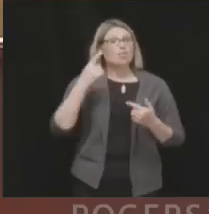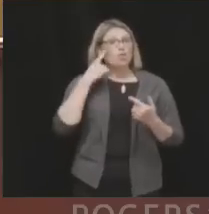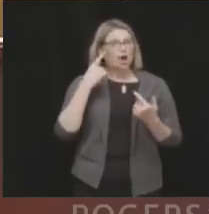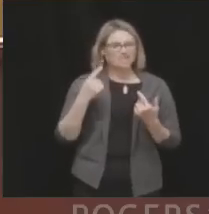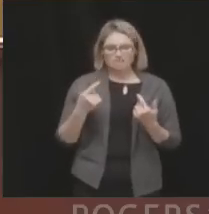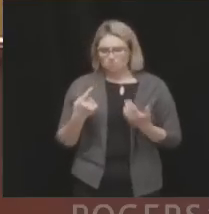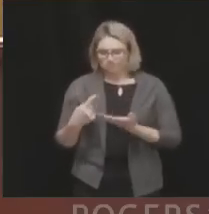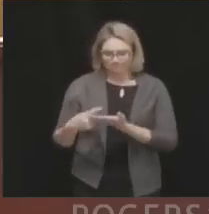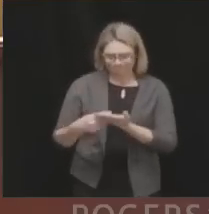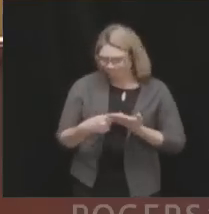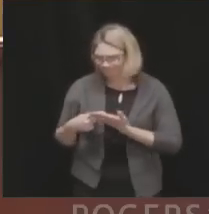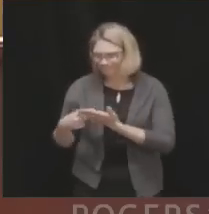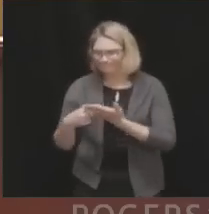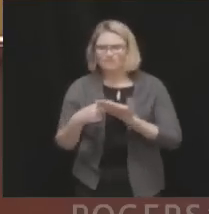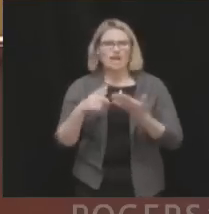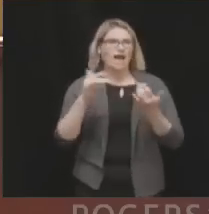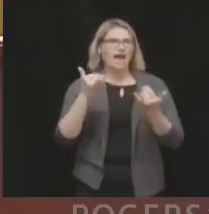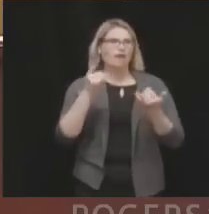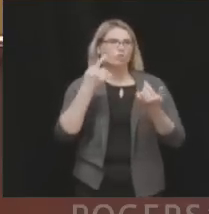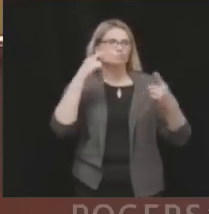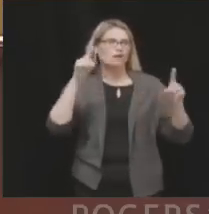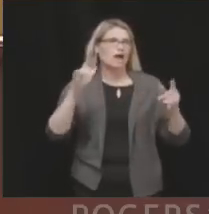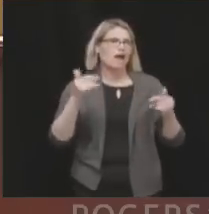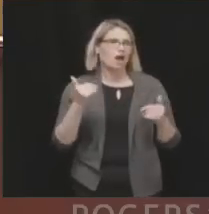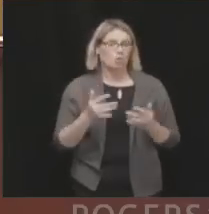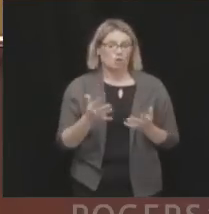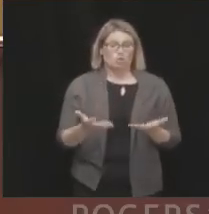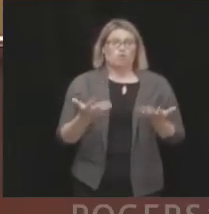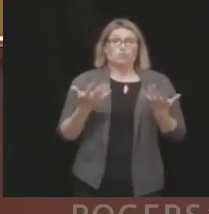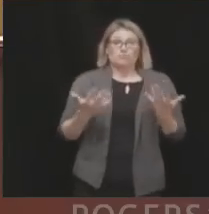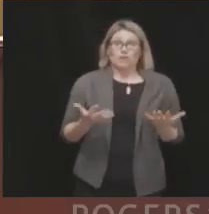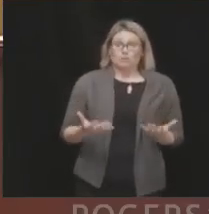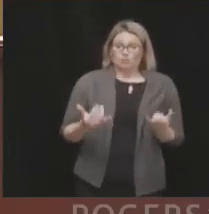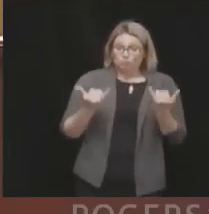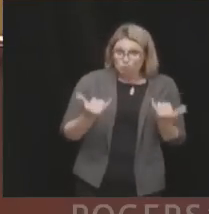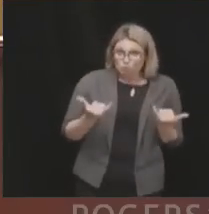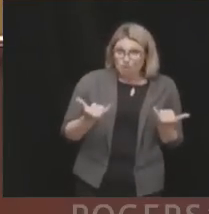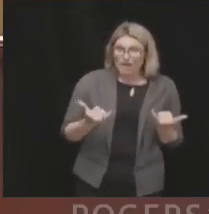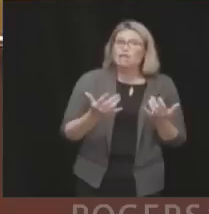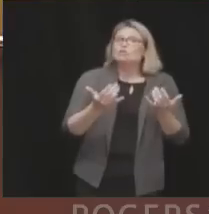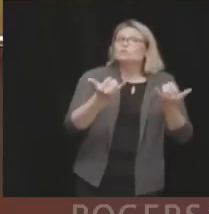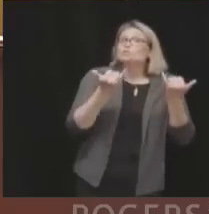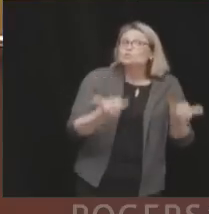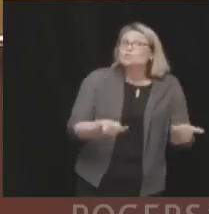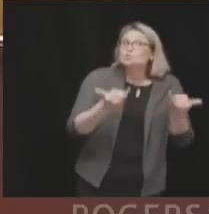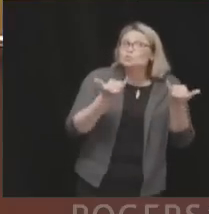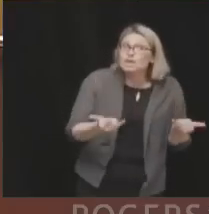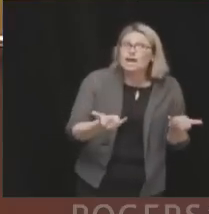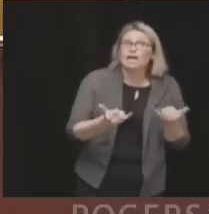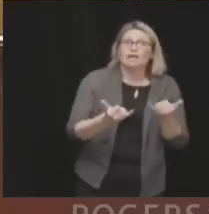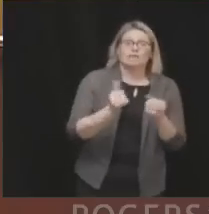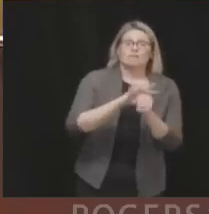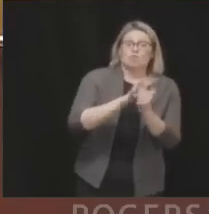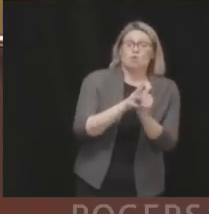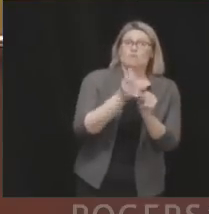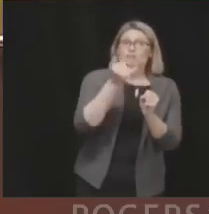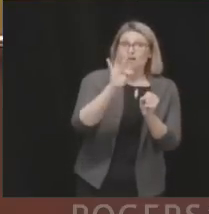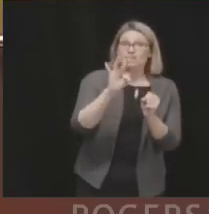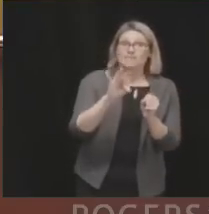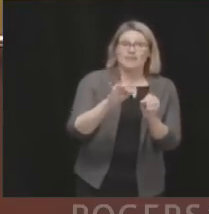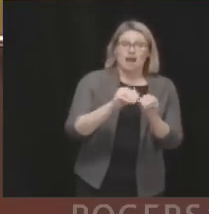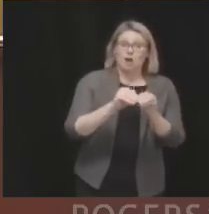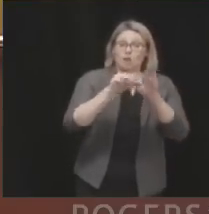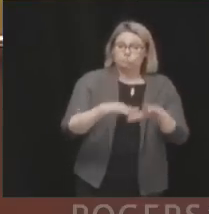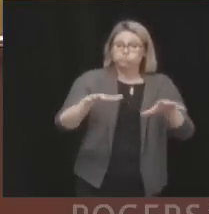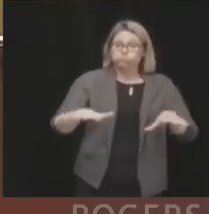to do anything other than to prevent mass gatherings and to ensure that we didn't have a huge breakout in our